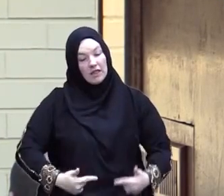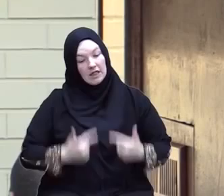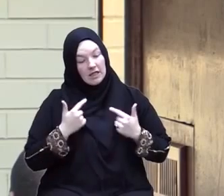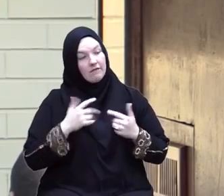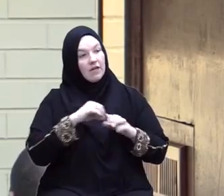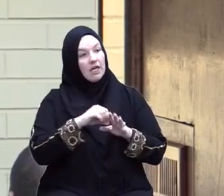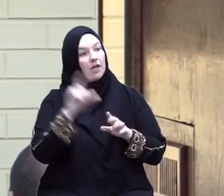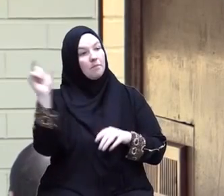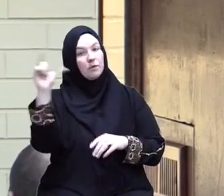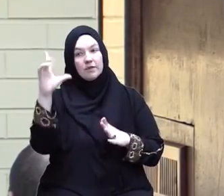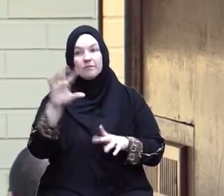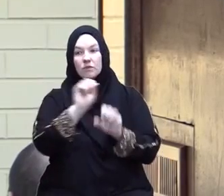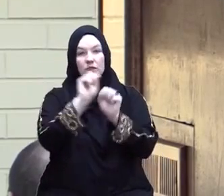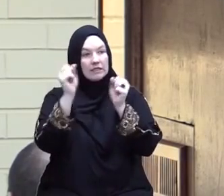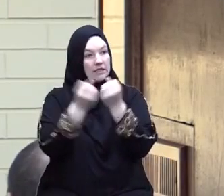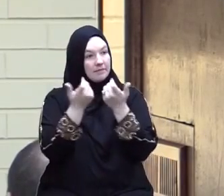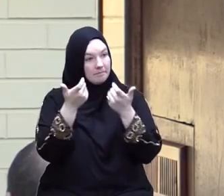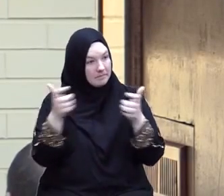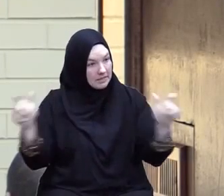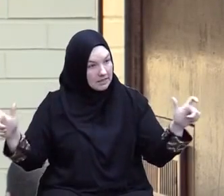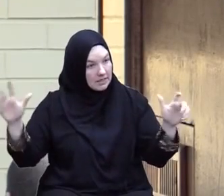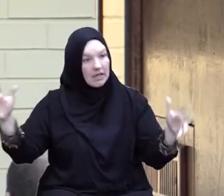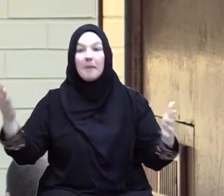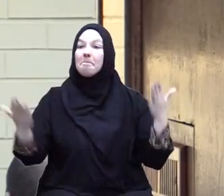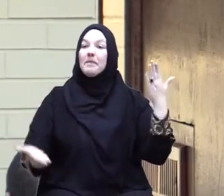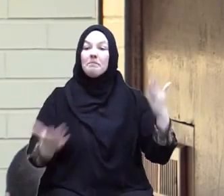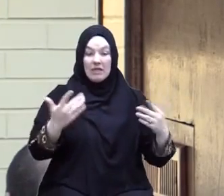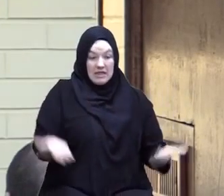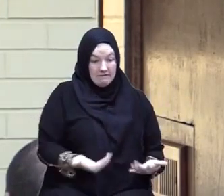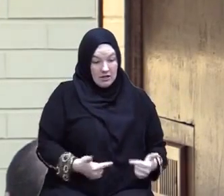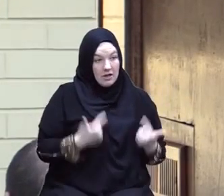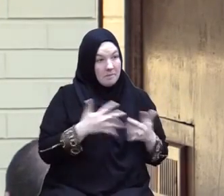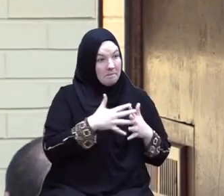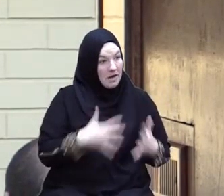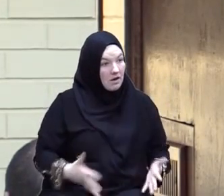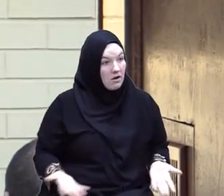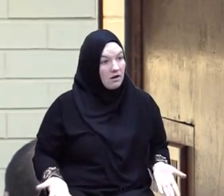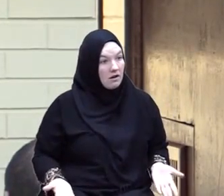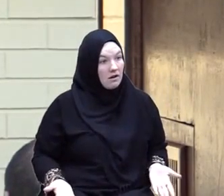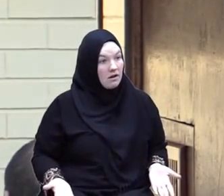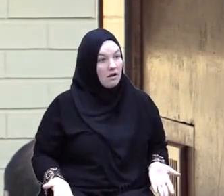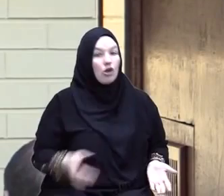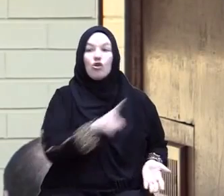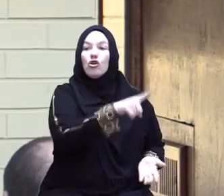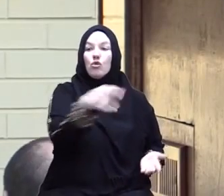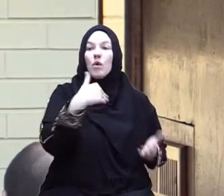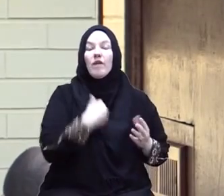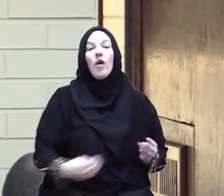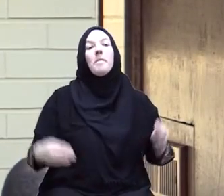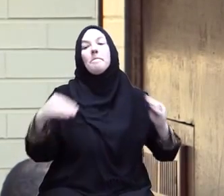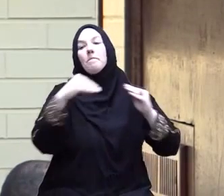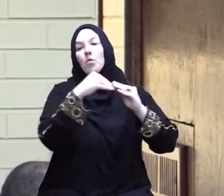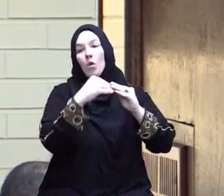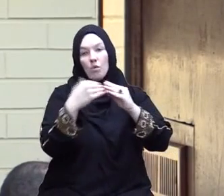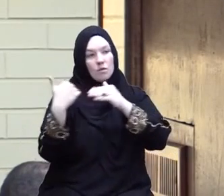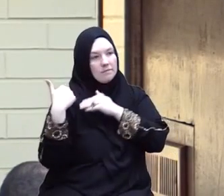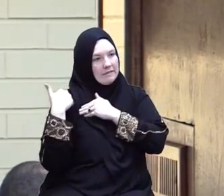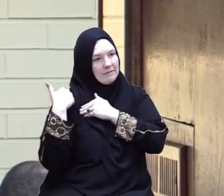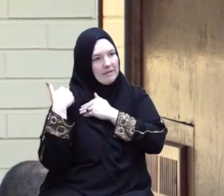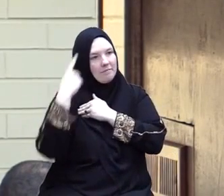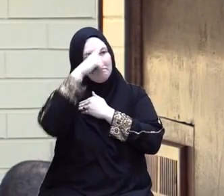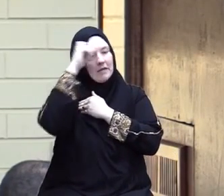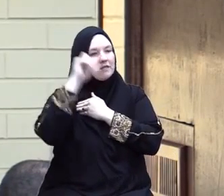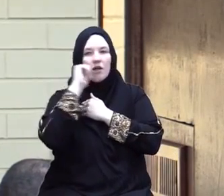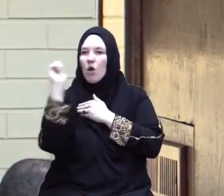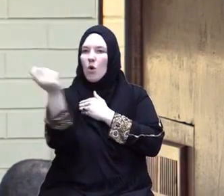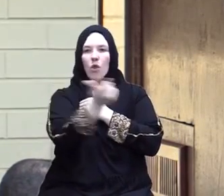society, then you have responsibilities. If you're living in a non-Muslim society, you have more responsibility towards the people